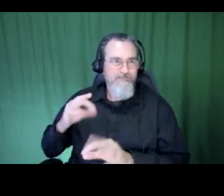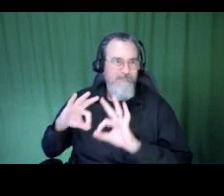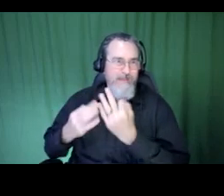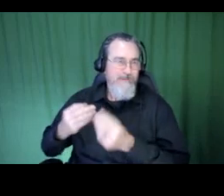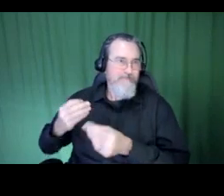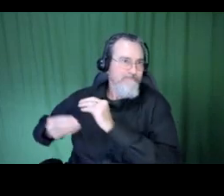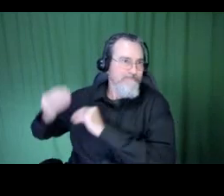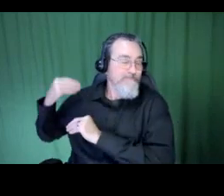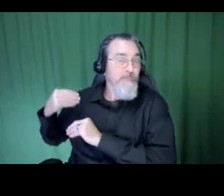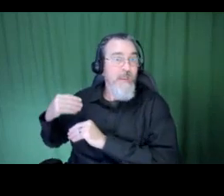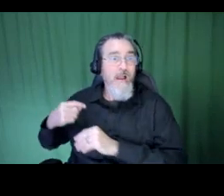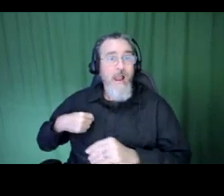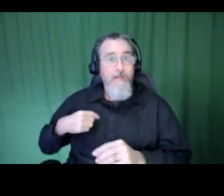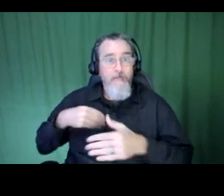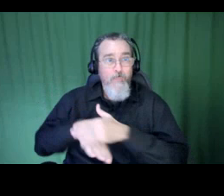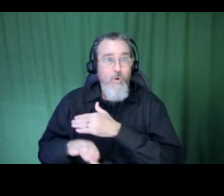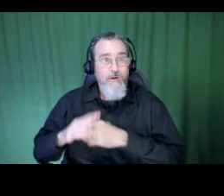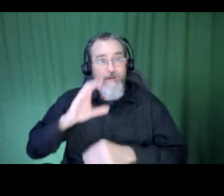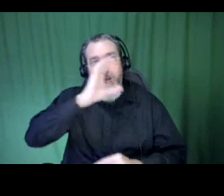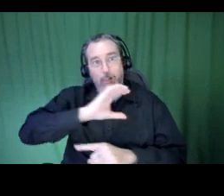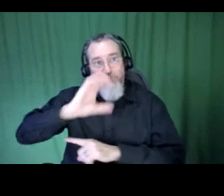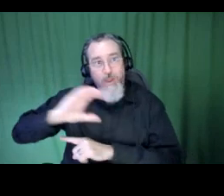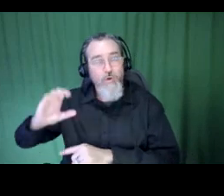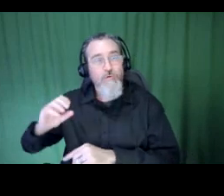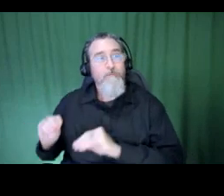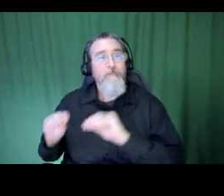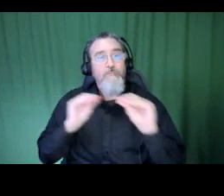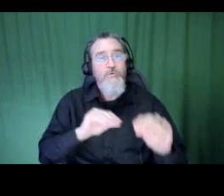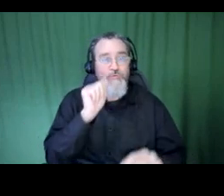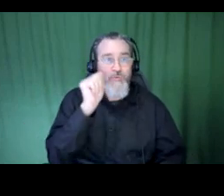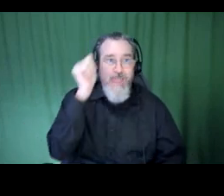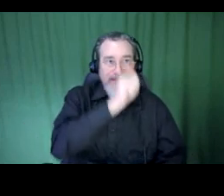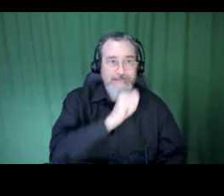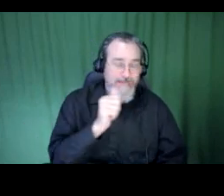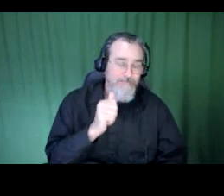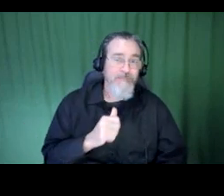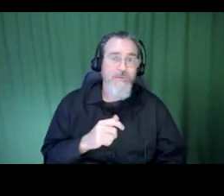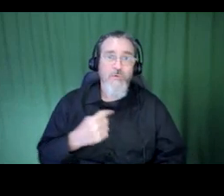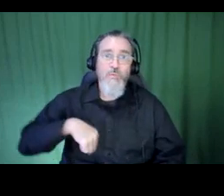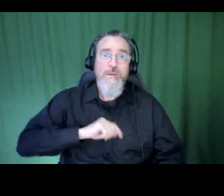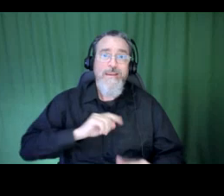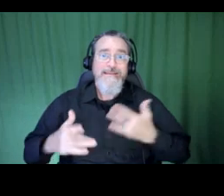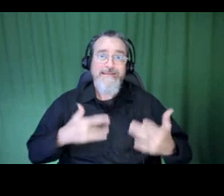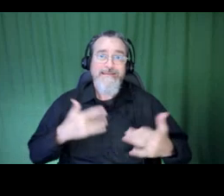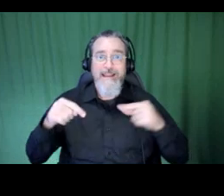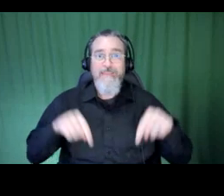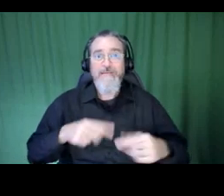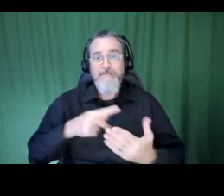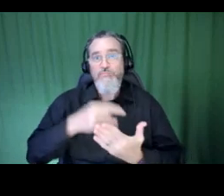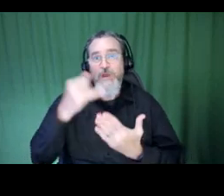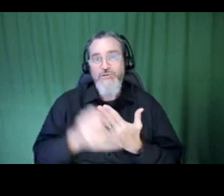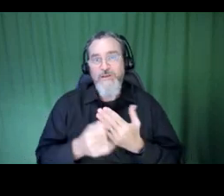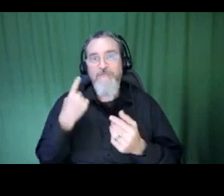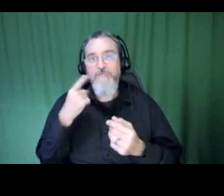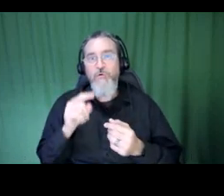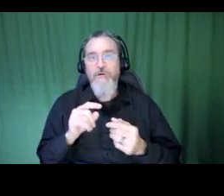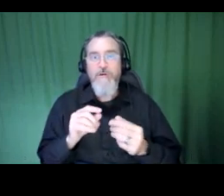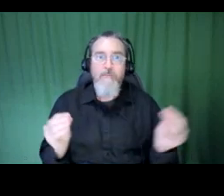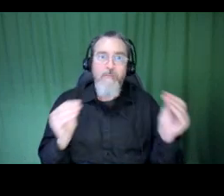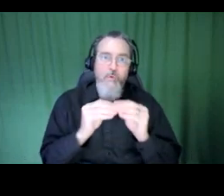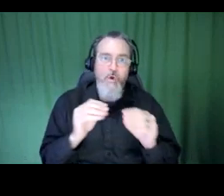years ago. And over the next few days, Haley and I will be discussing the project that we're really excited about on expanding and strengthening an Indigenous workforce for